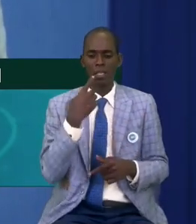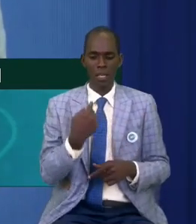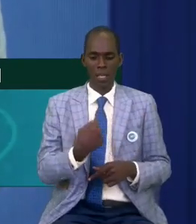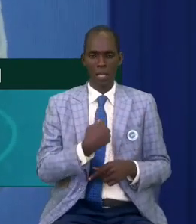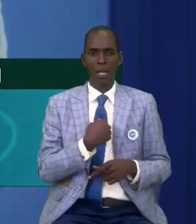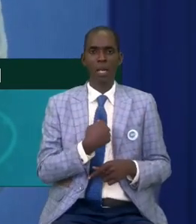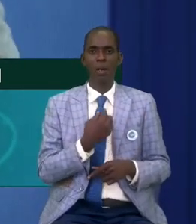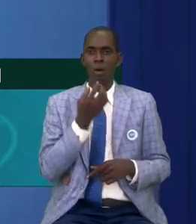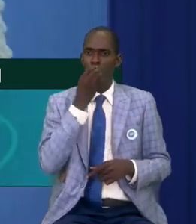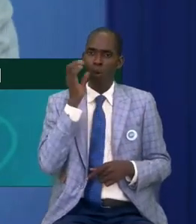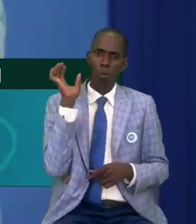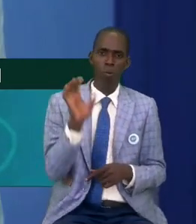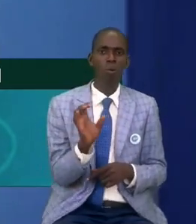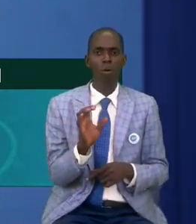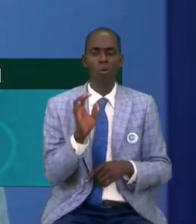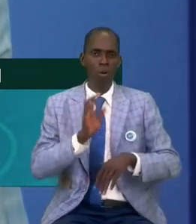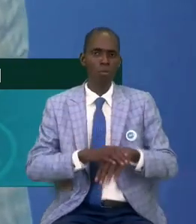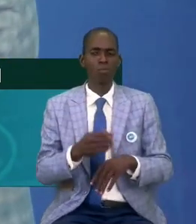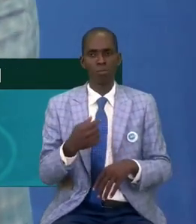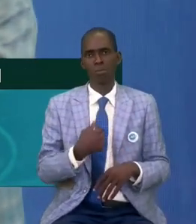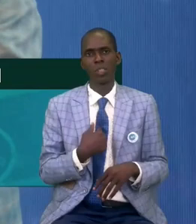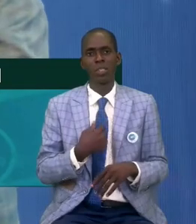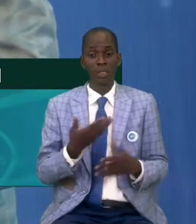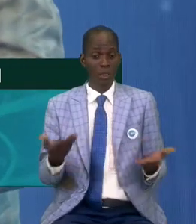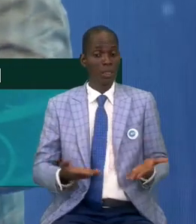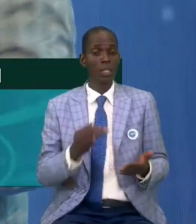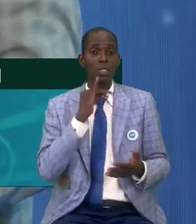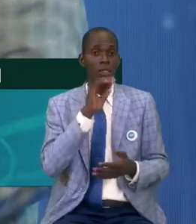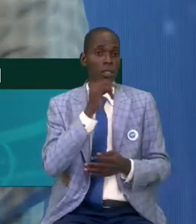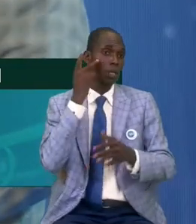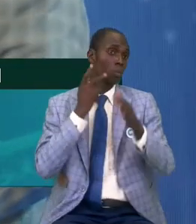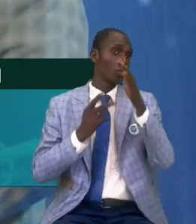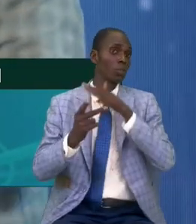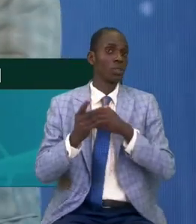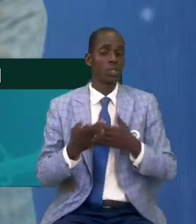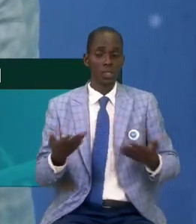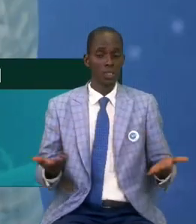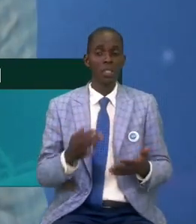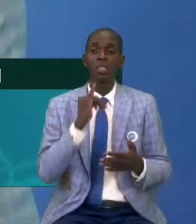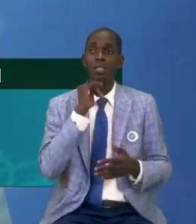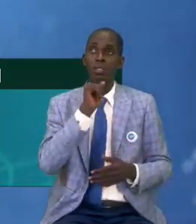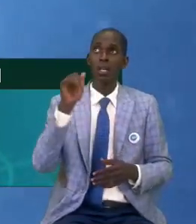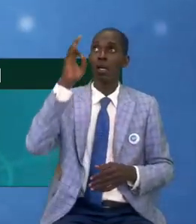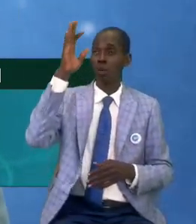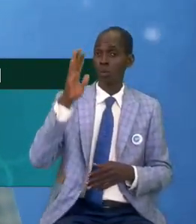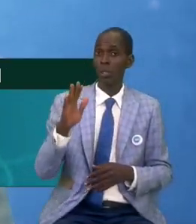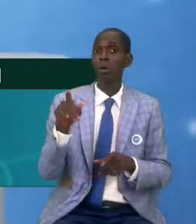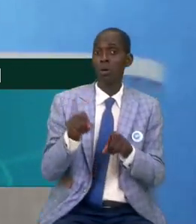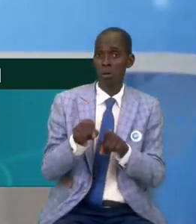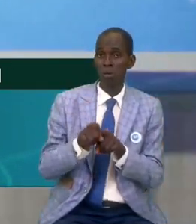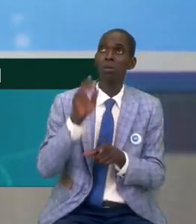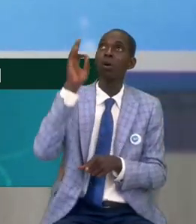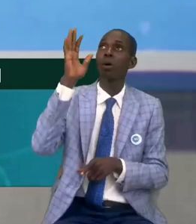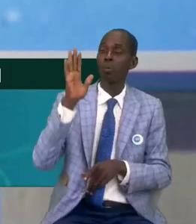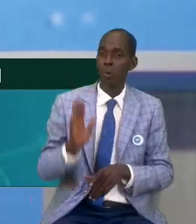is a preacher. And even the preachers and the pastors are not exempted. Even the people who are priests